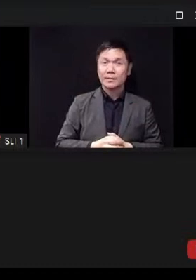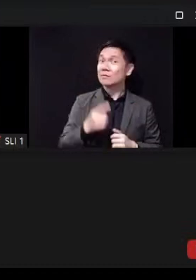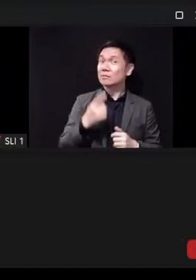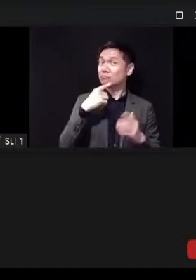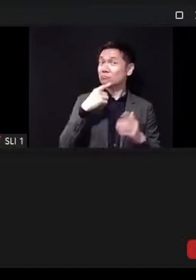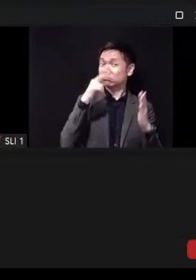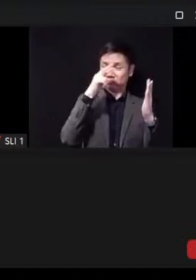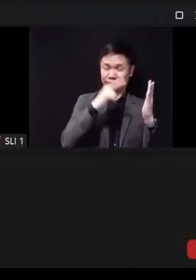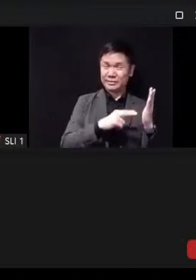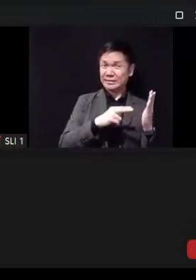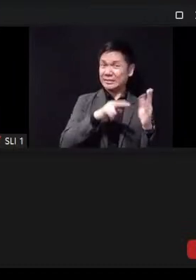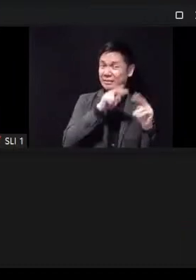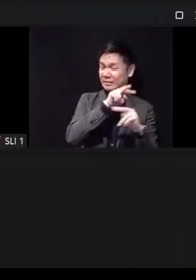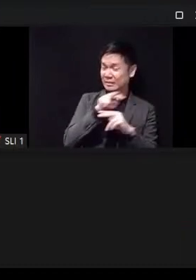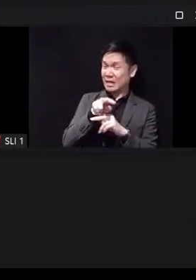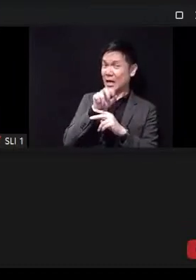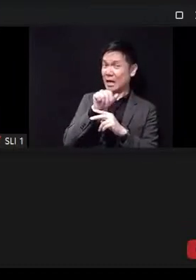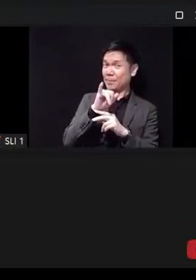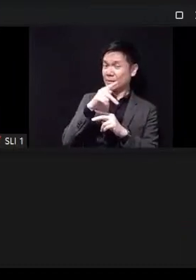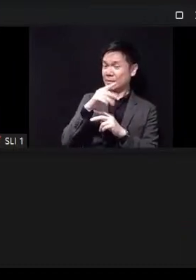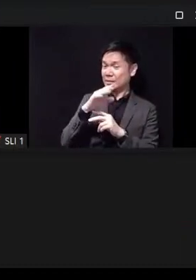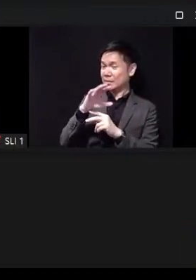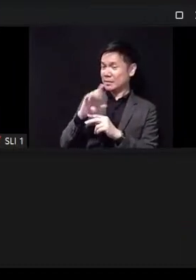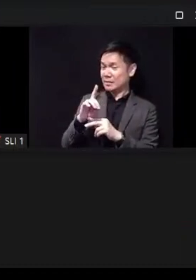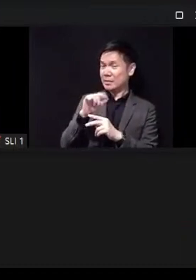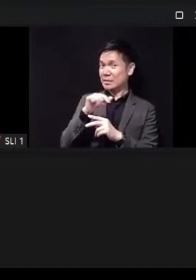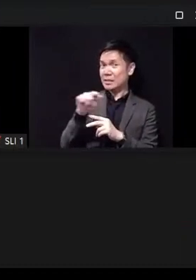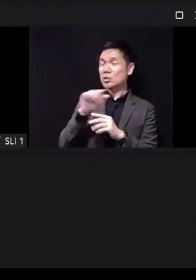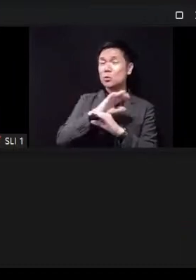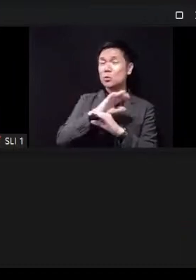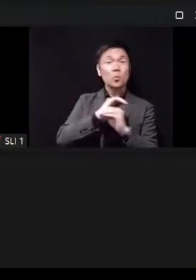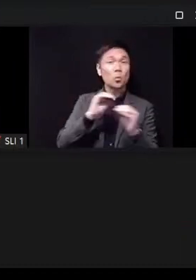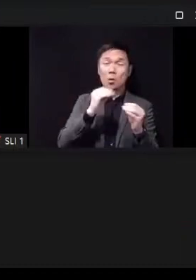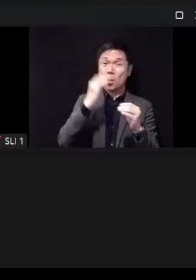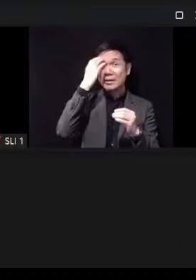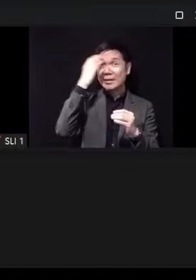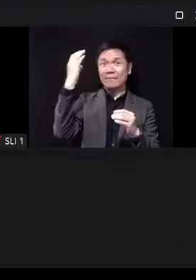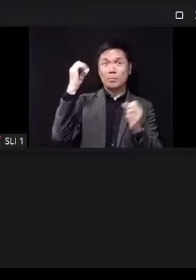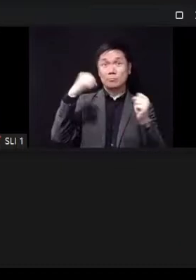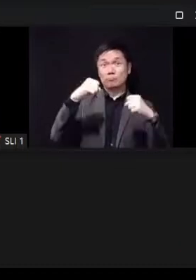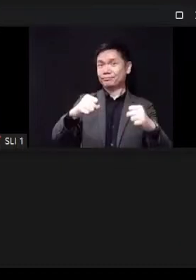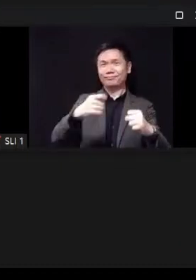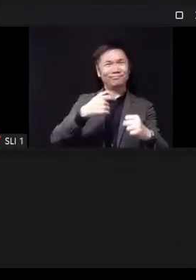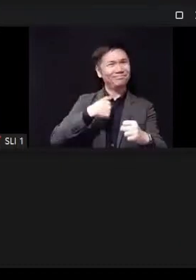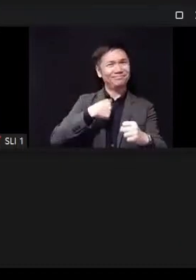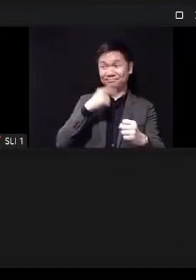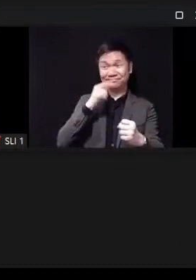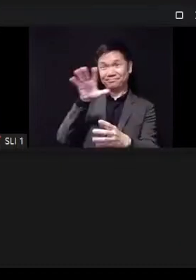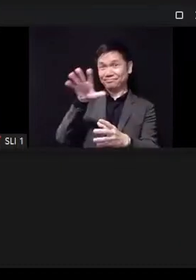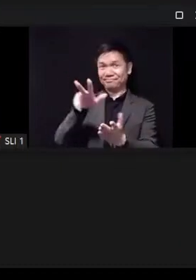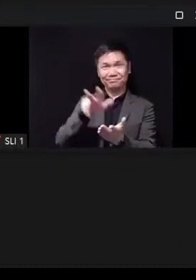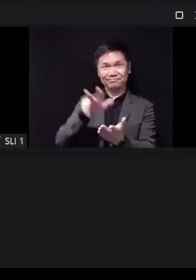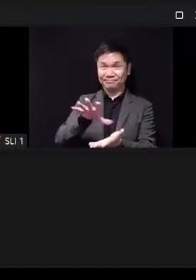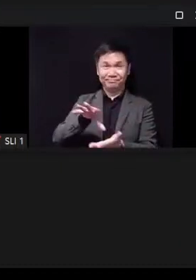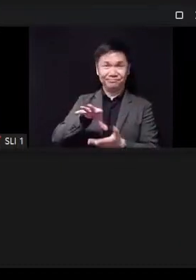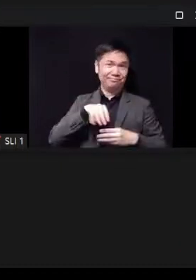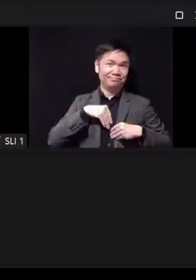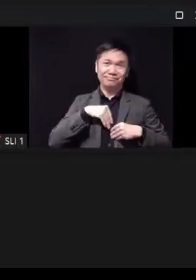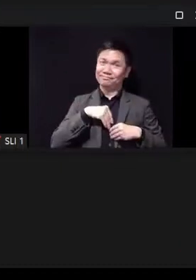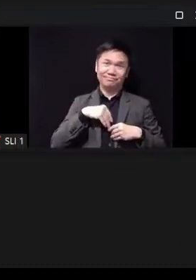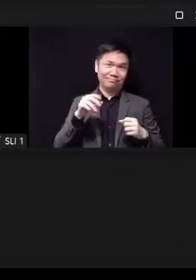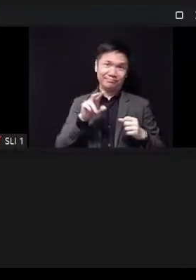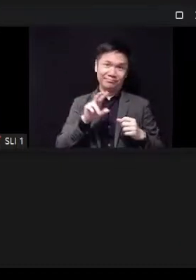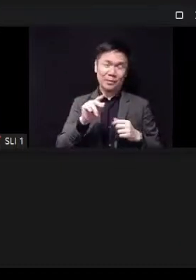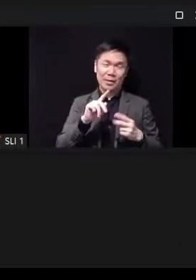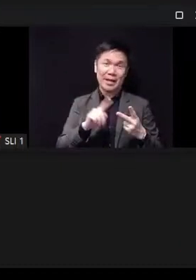outcomes of the reviews of the ICPD are not intergovernmentally negotiated, so we cannot implement it. And also we have to say something about